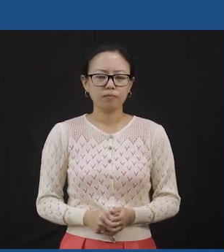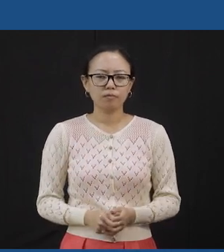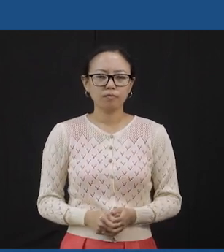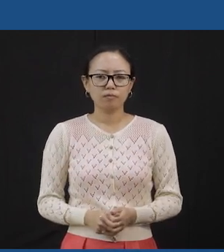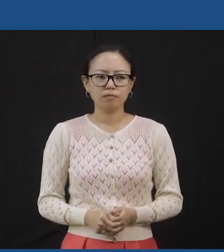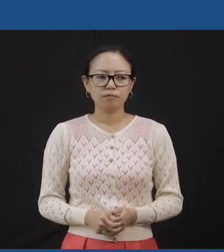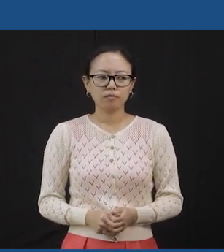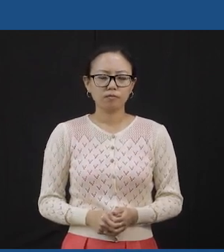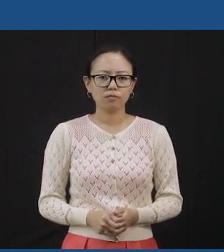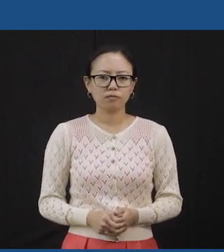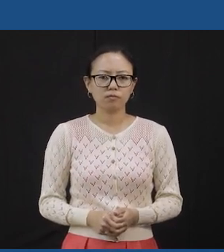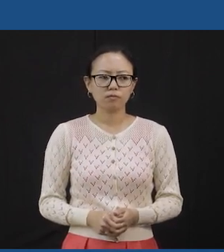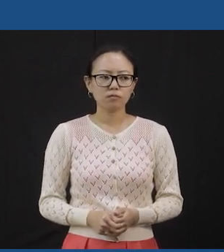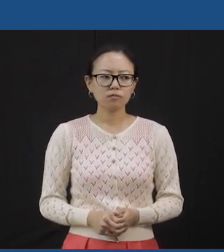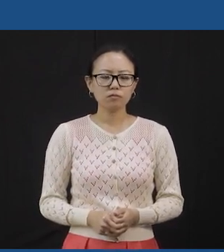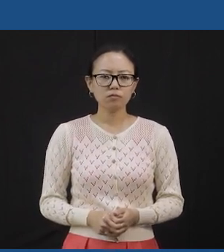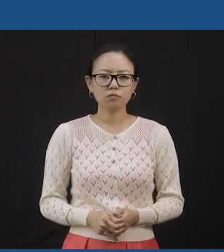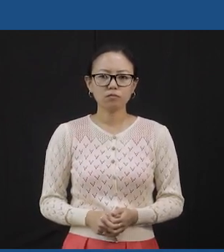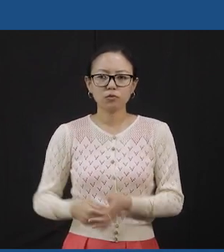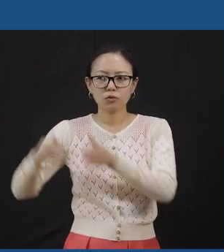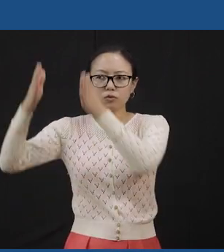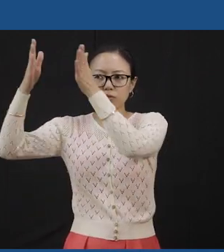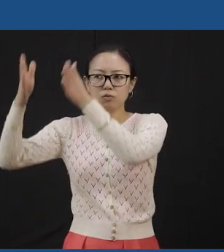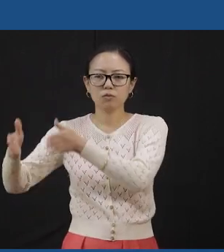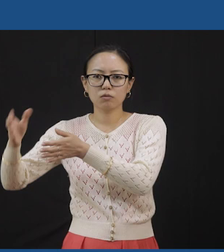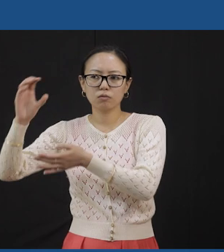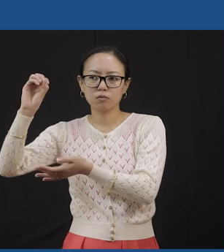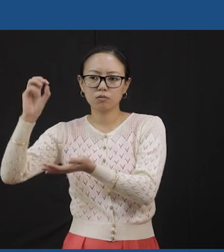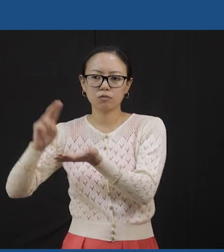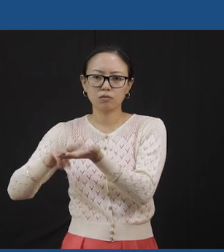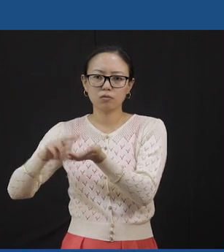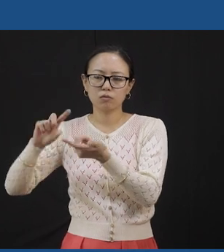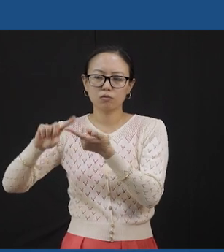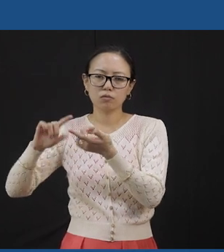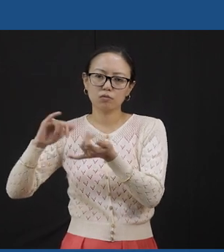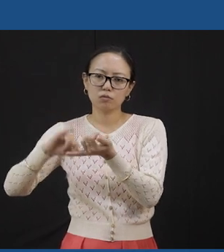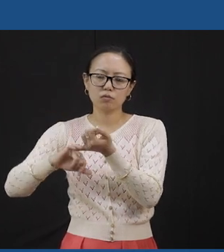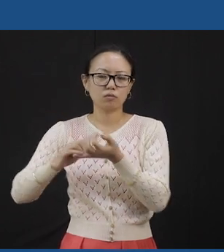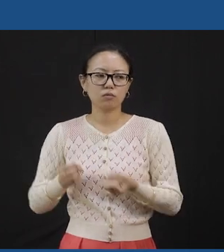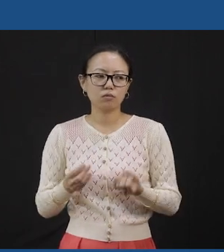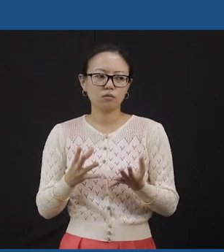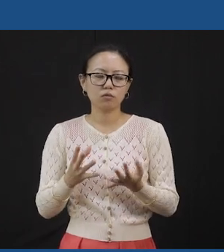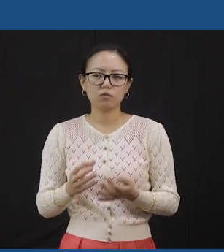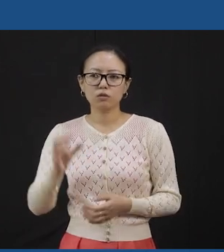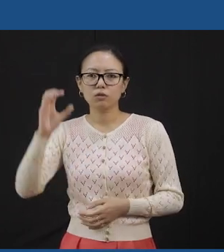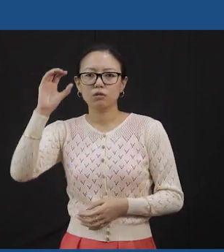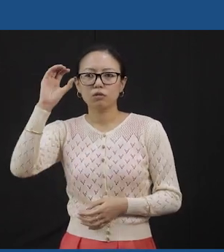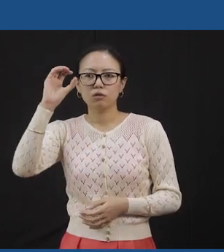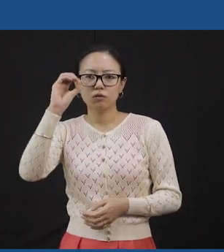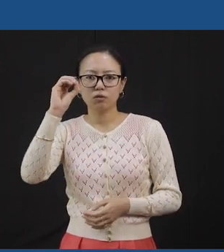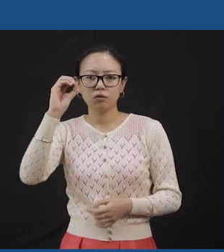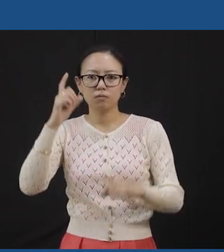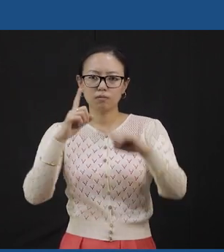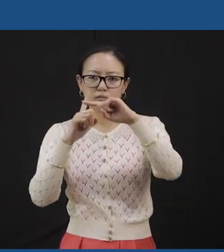So we will start adding from ones, that is 0 plus 8, it is 8.